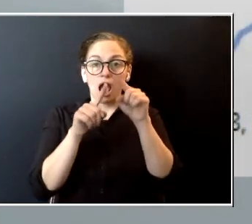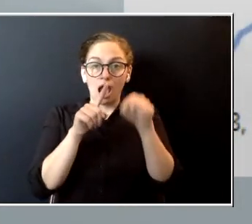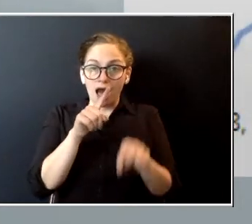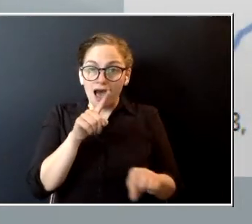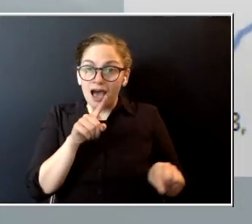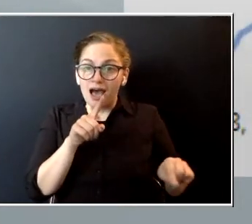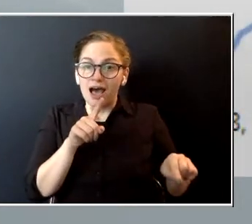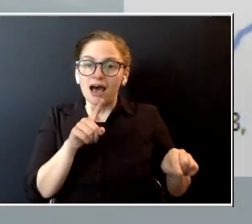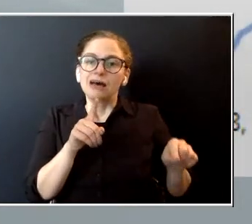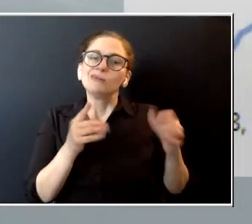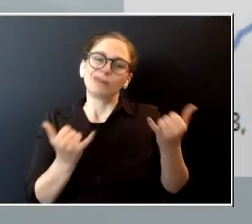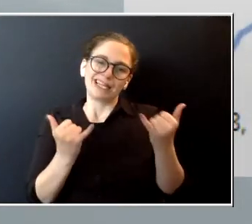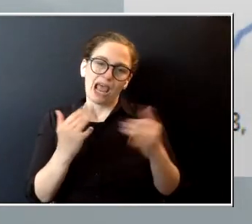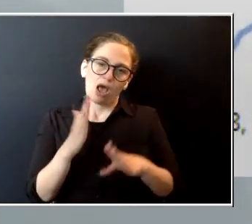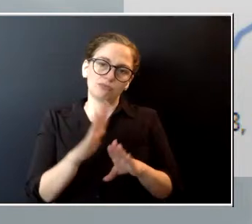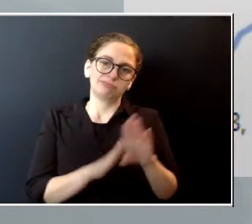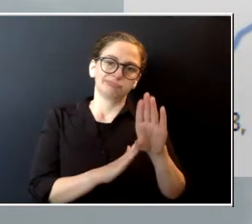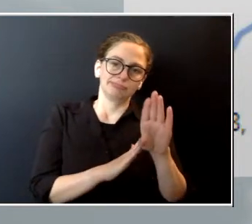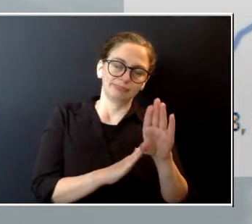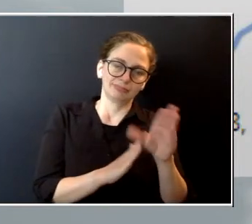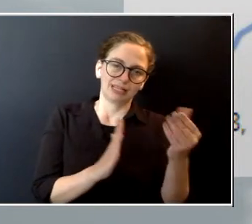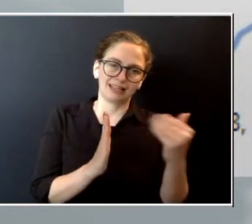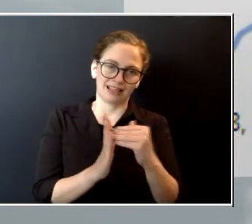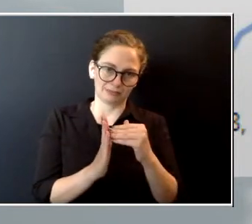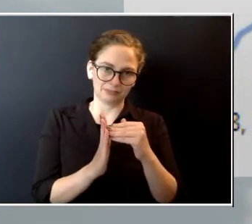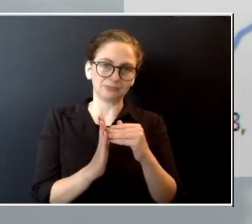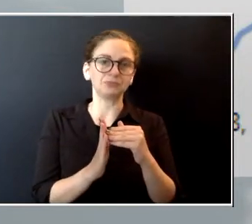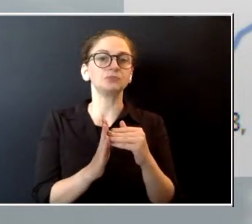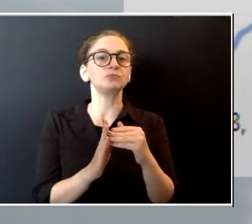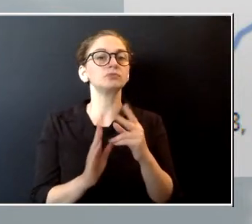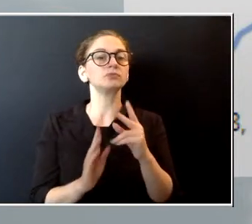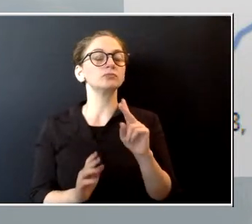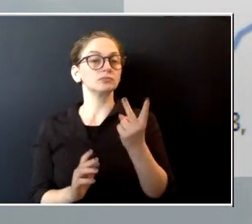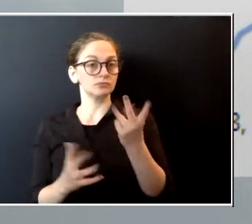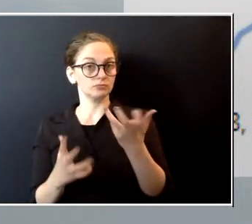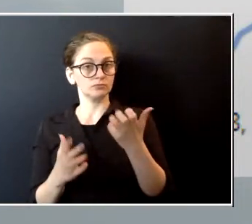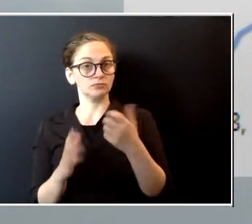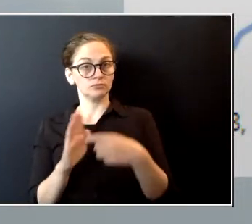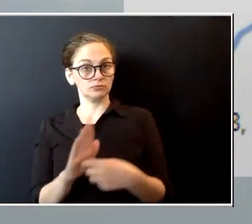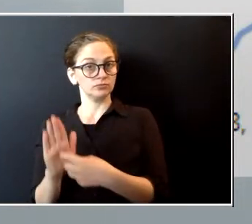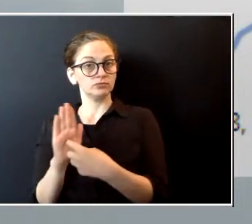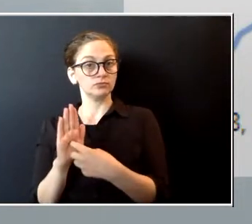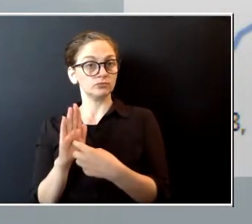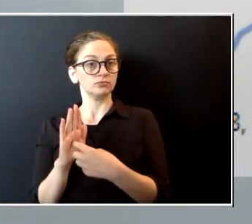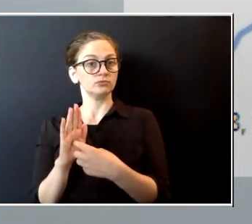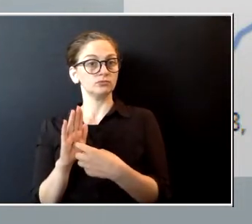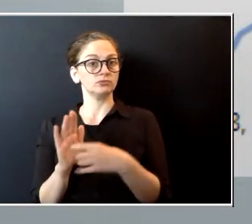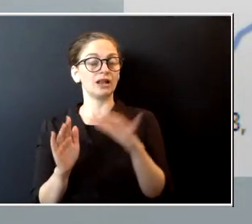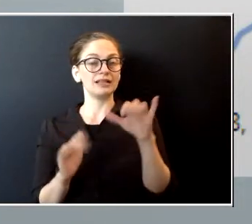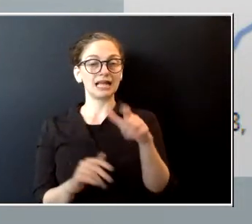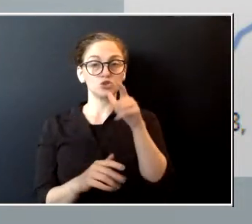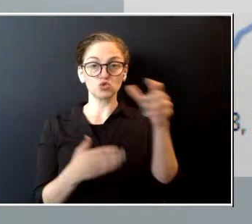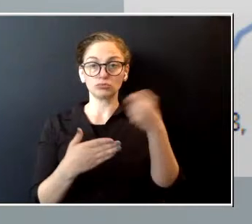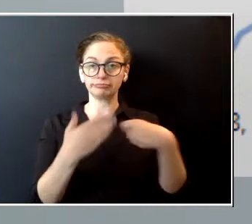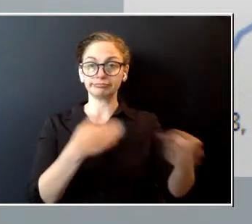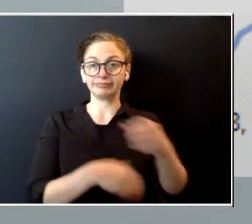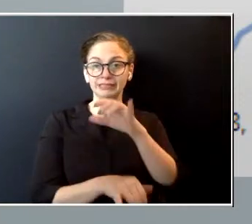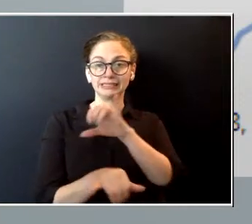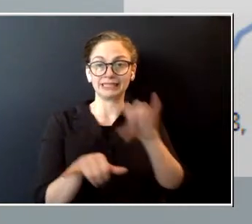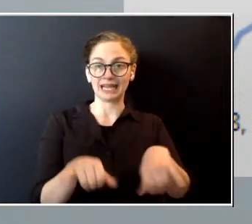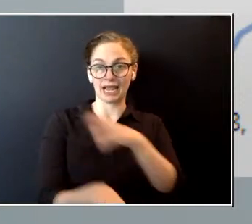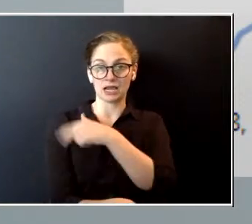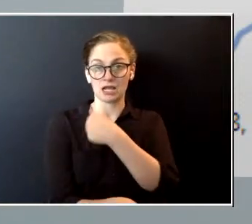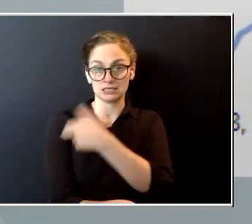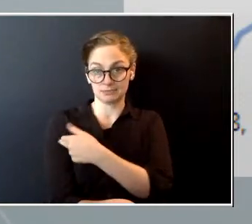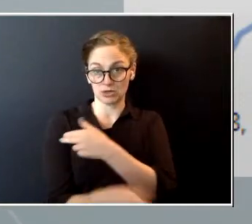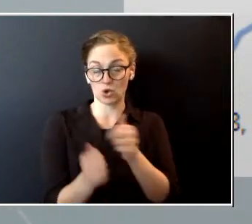people in the emergency department. The second one we'd like to show as well, so this is hospitalizations, and this is always what we think is more important because that